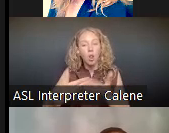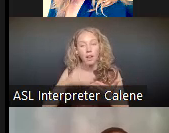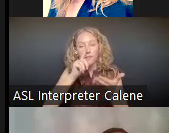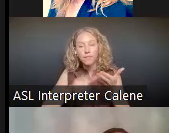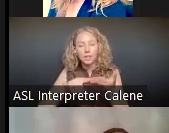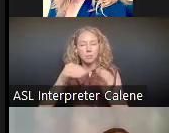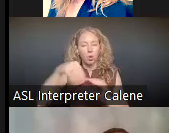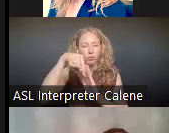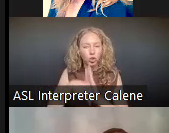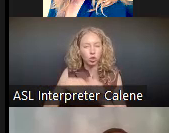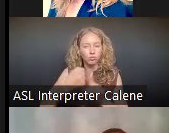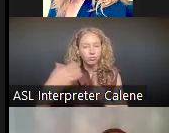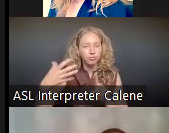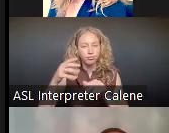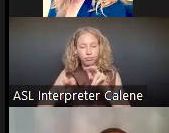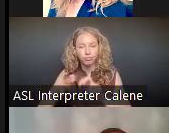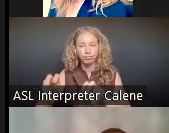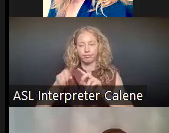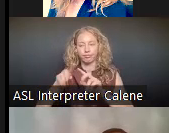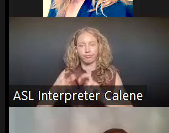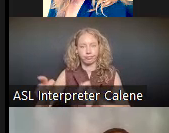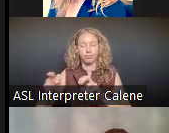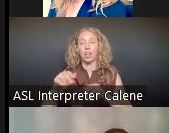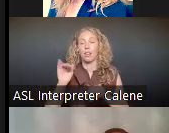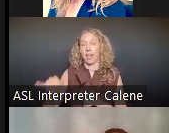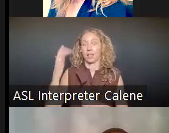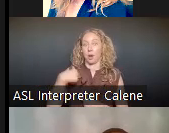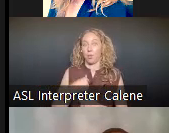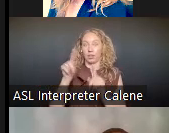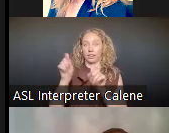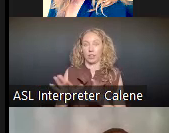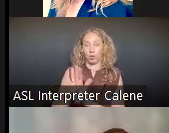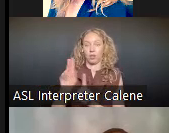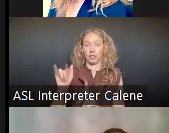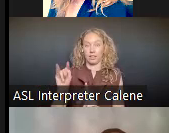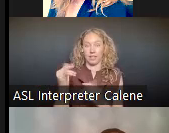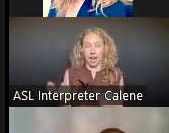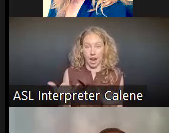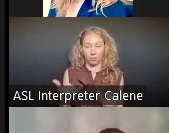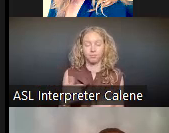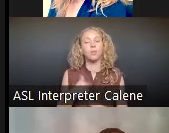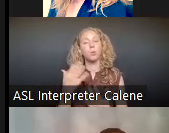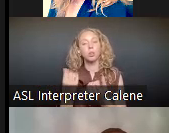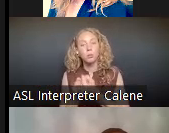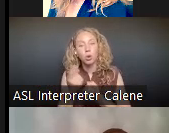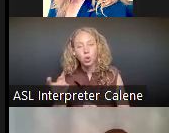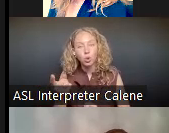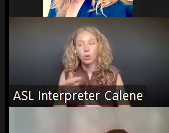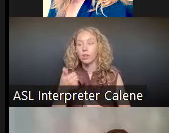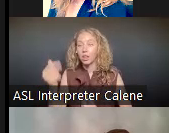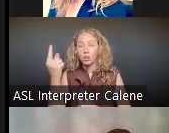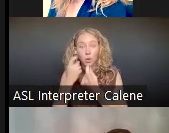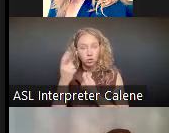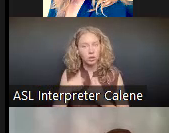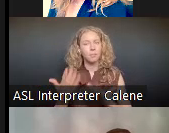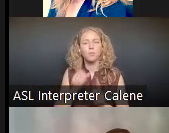thorough, and this is why we've tested your kit. I'm here to support you and answer any questions you may have, right? This